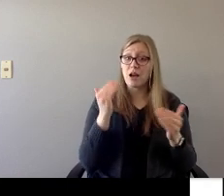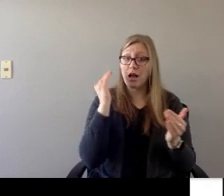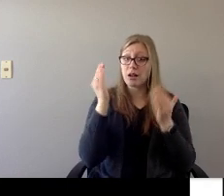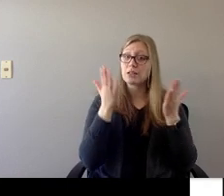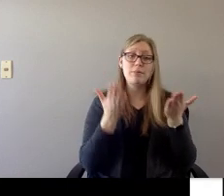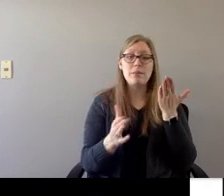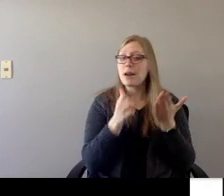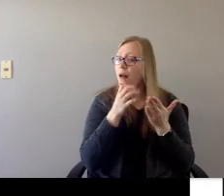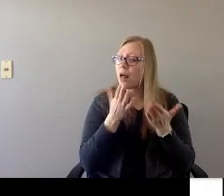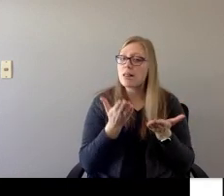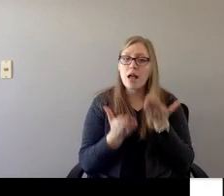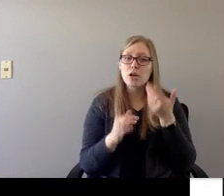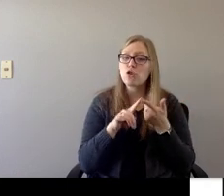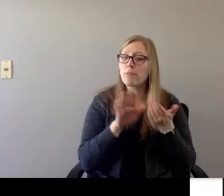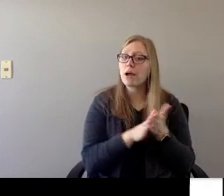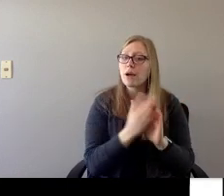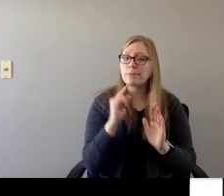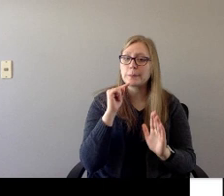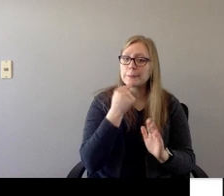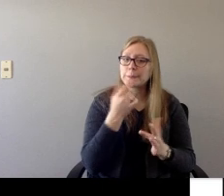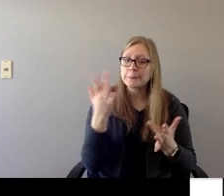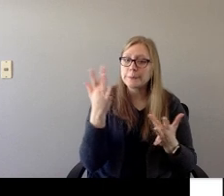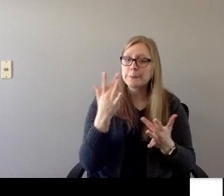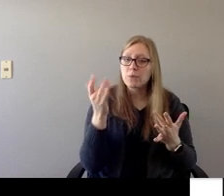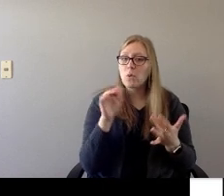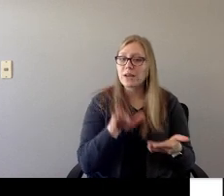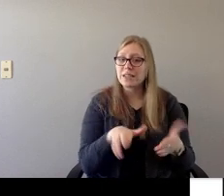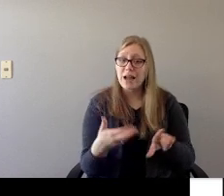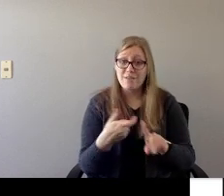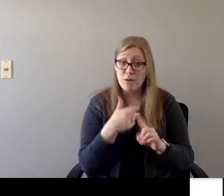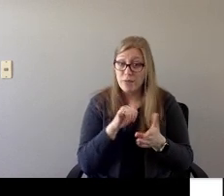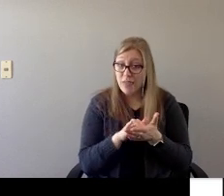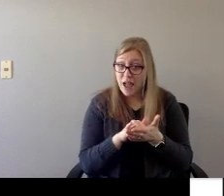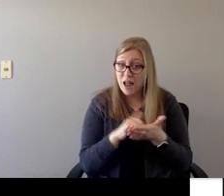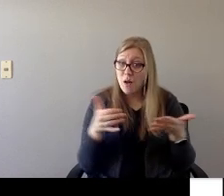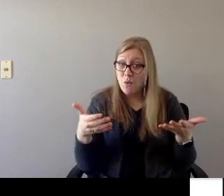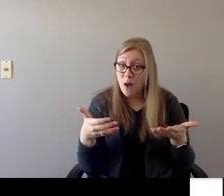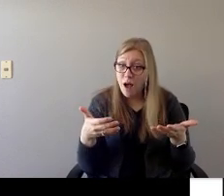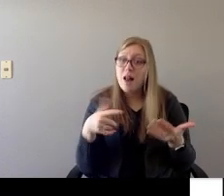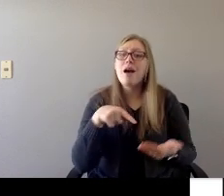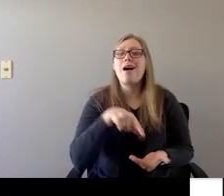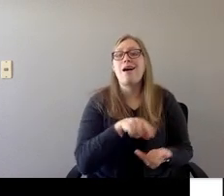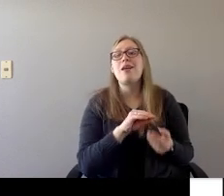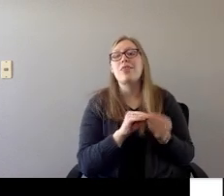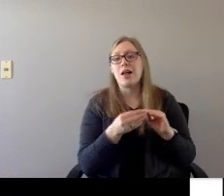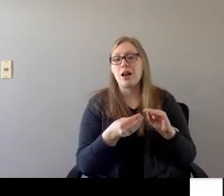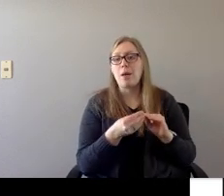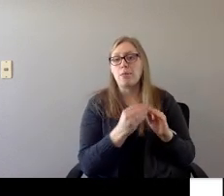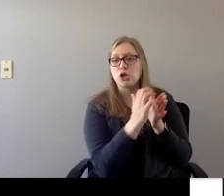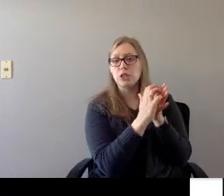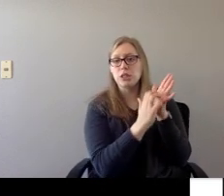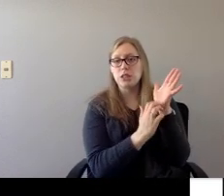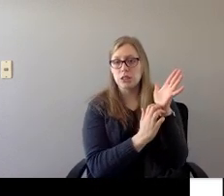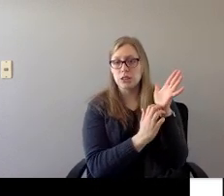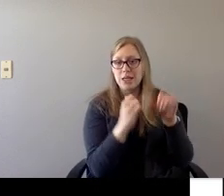get severely ill or die from coronavirus is, of course, these numbers that we have here, right?